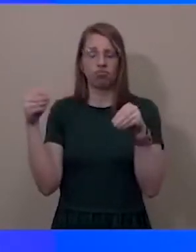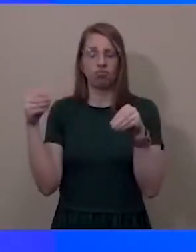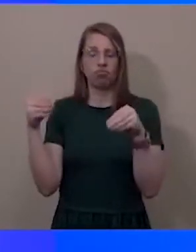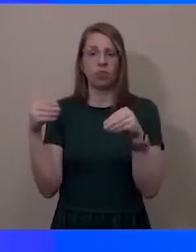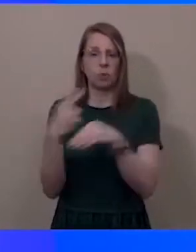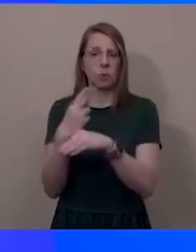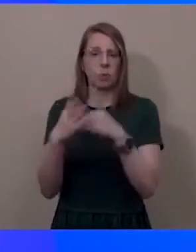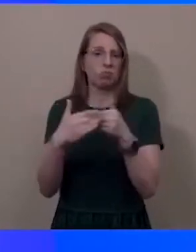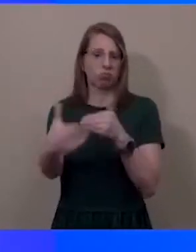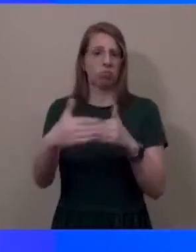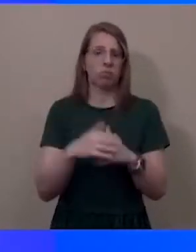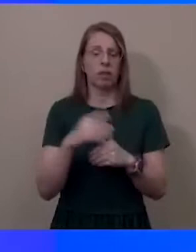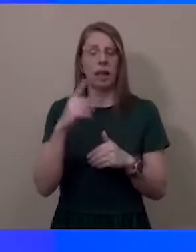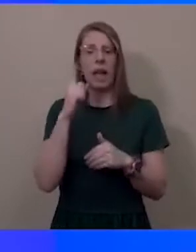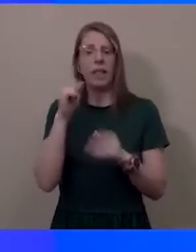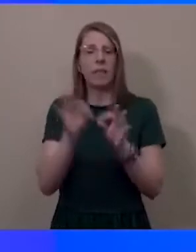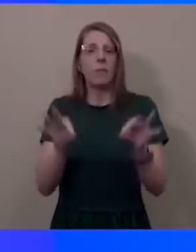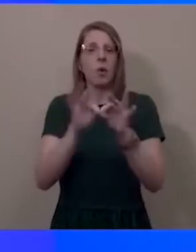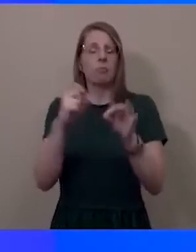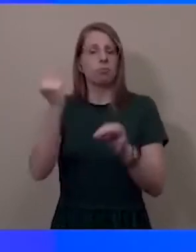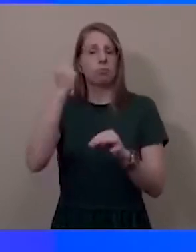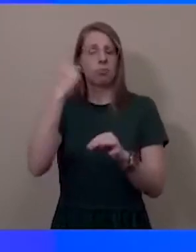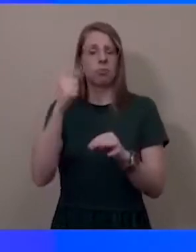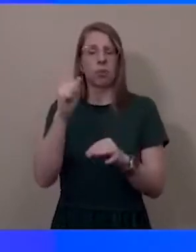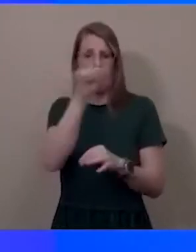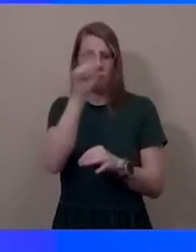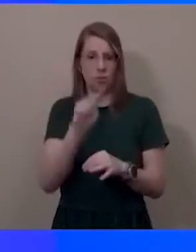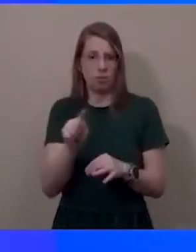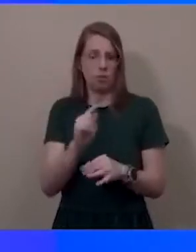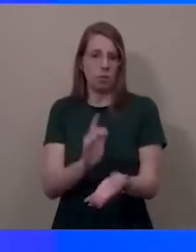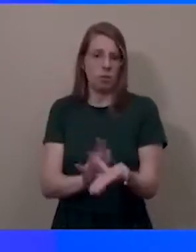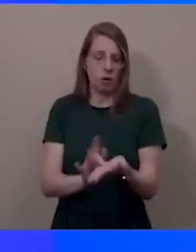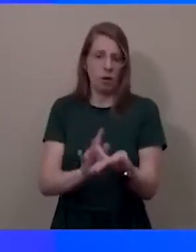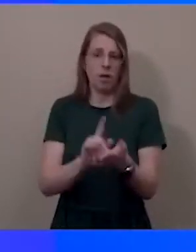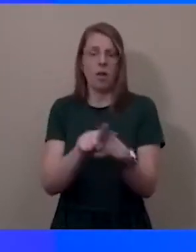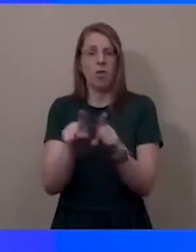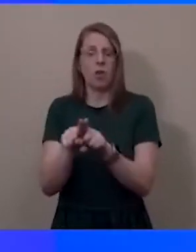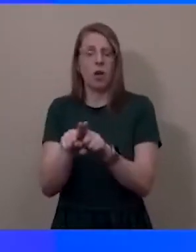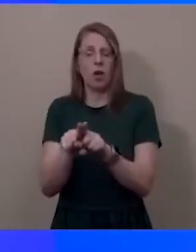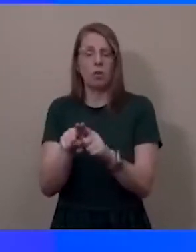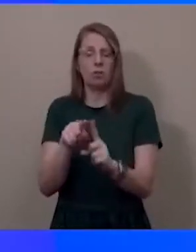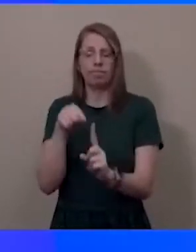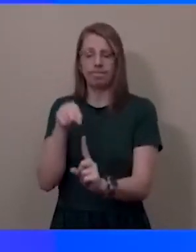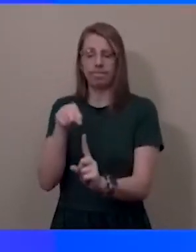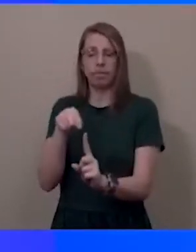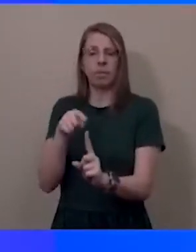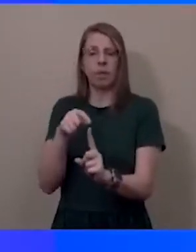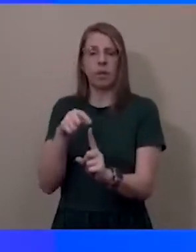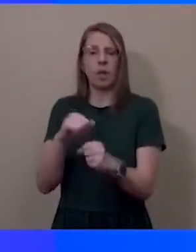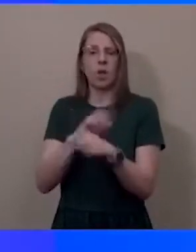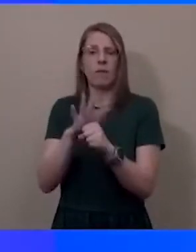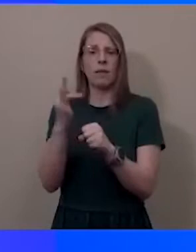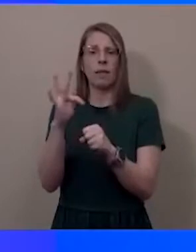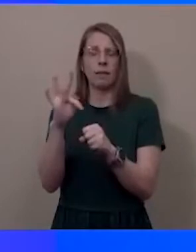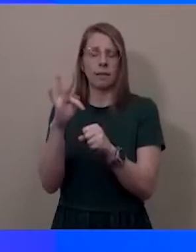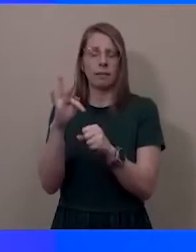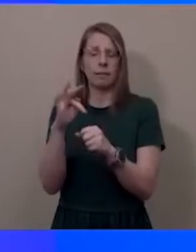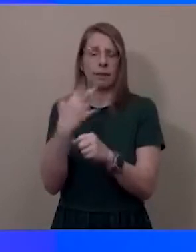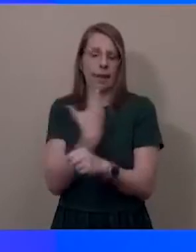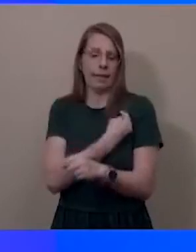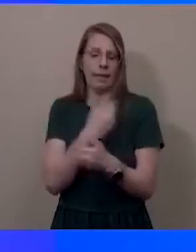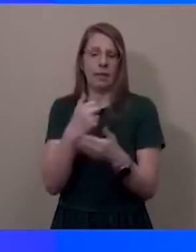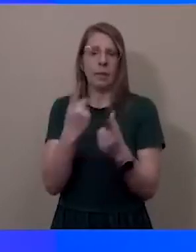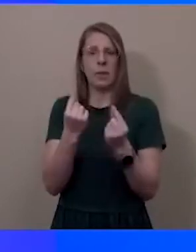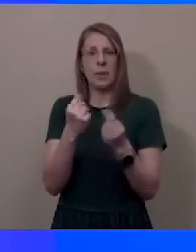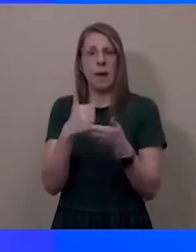to understand this Alzheimer's drug in the context of the COVID-19 vaccines and what they do to help. And